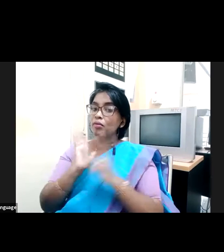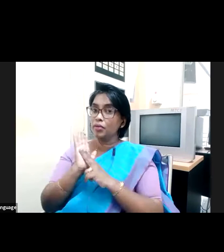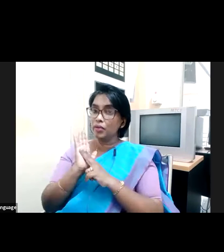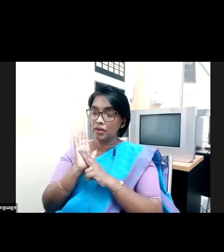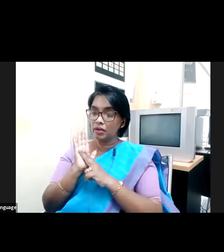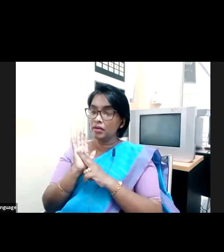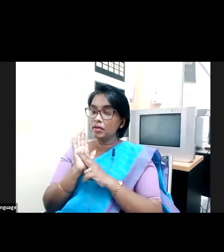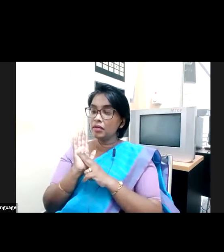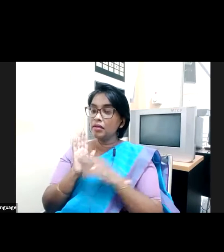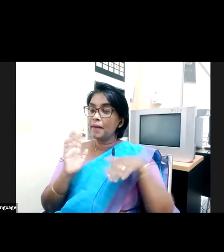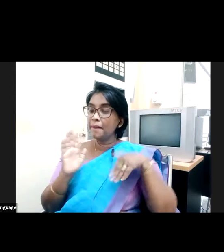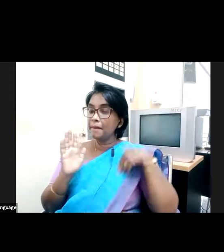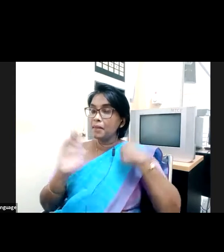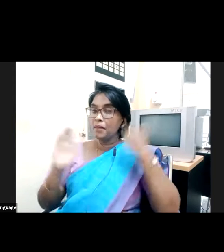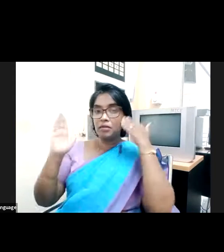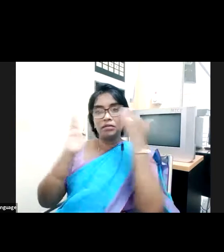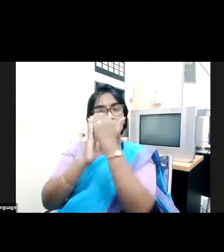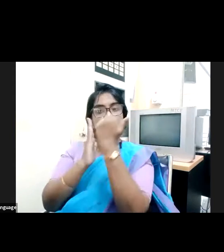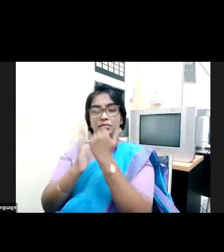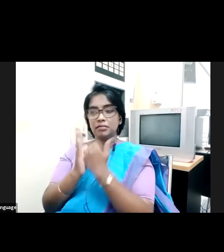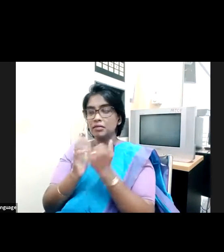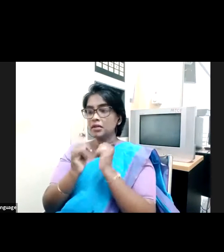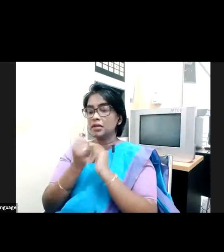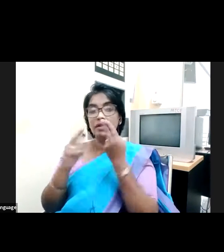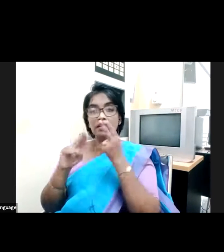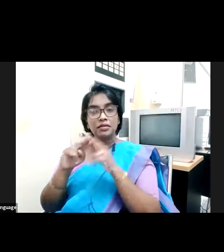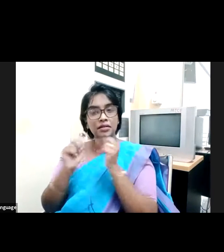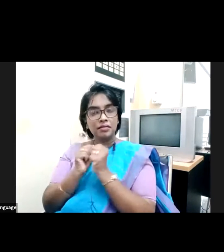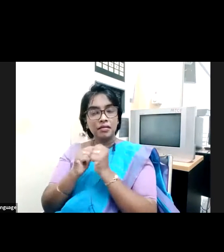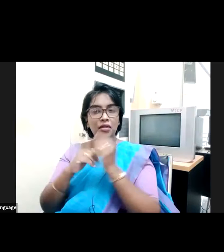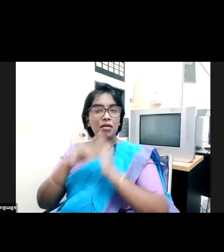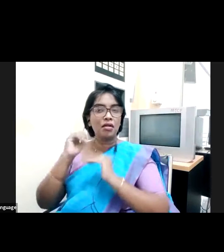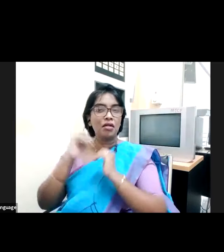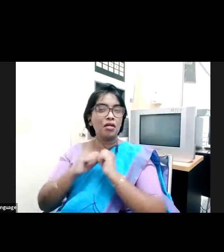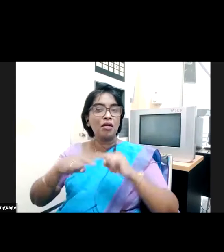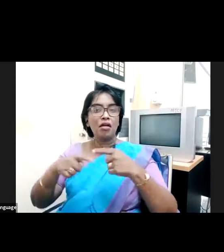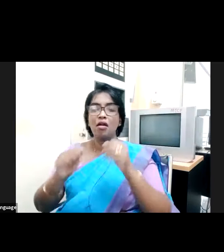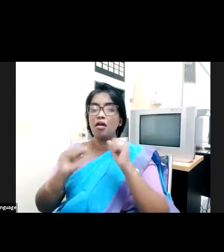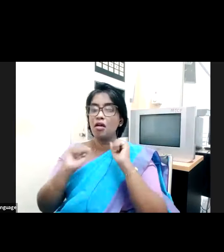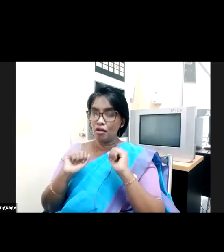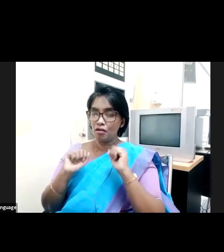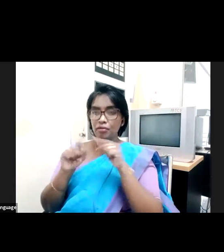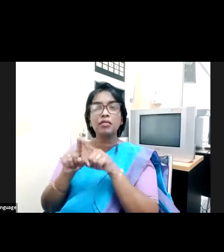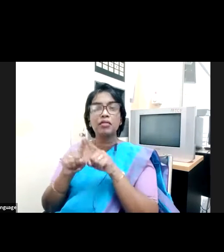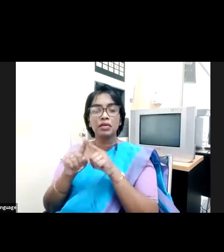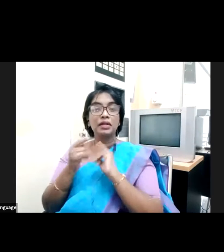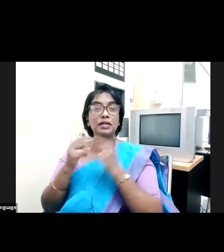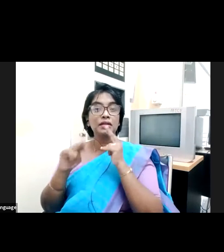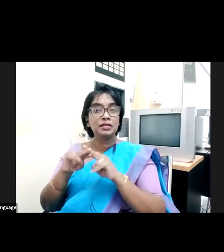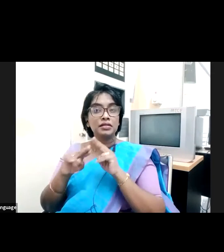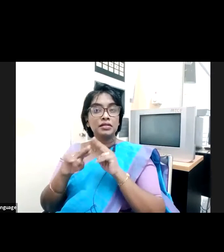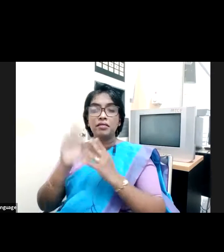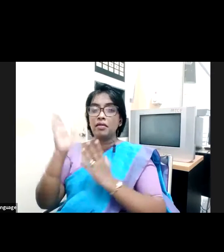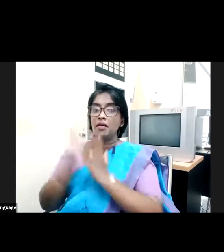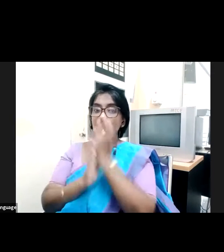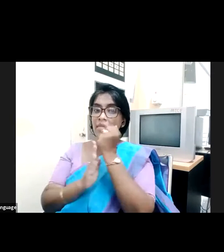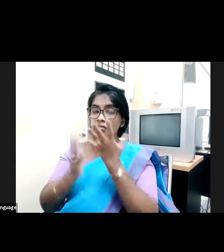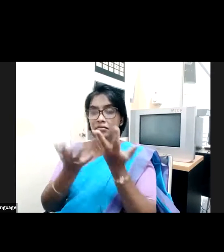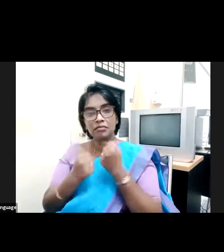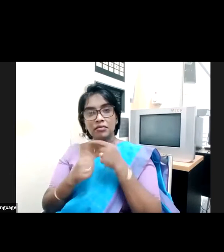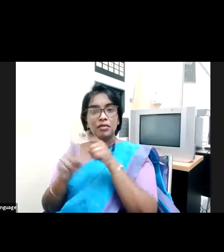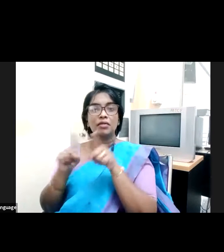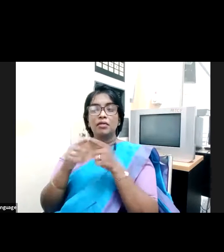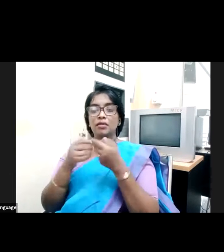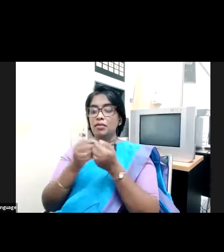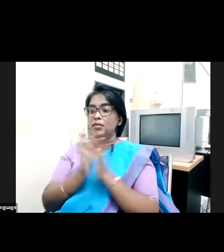relations, regardless, I would say, of size, of ownership, sector, or country of operation, is really essential